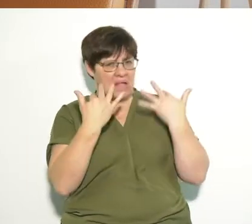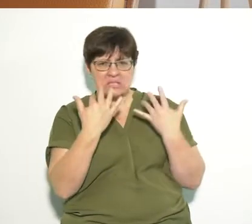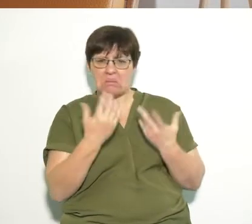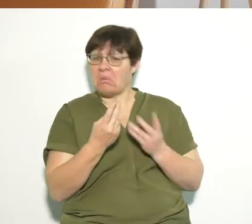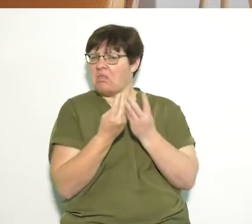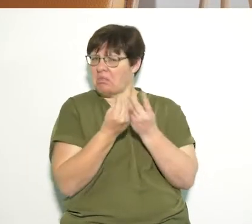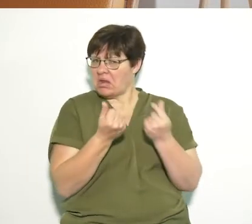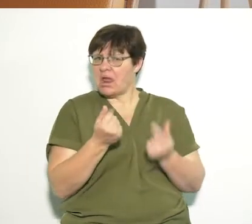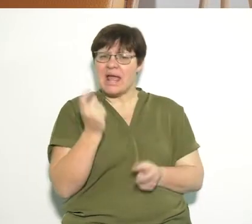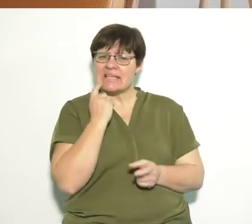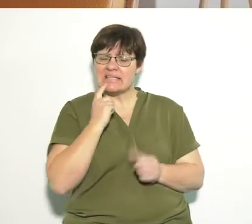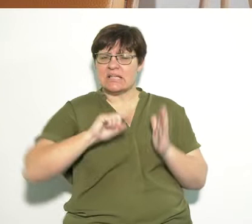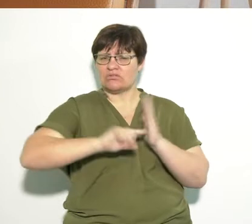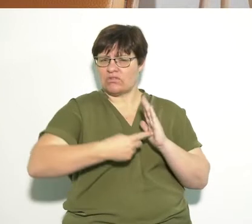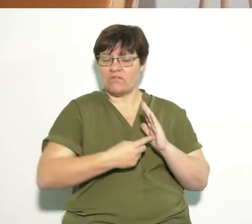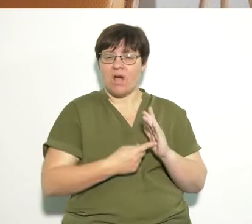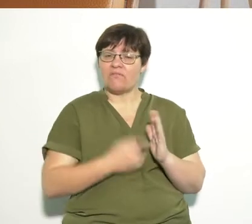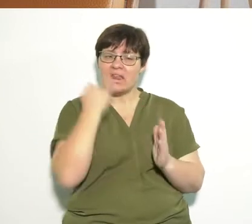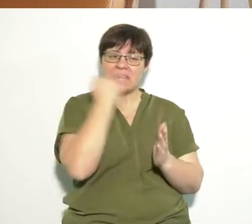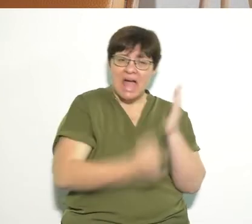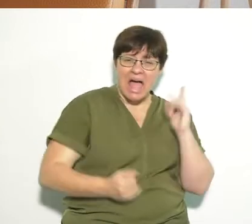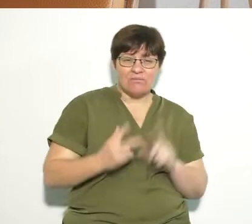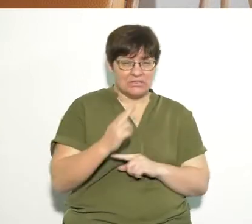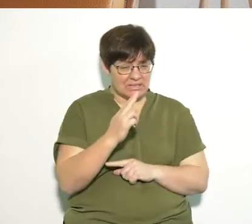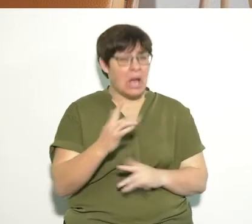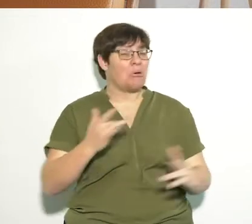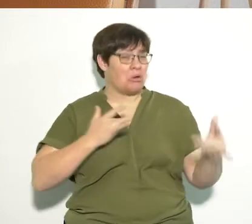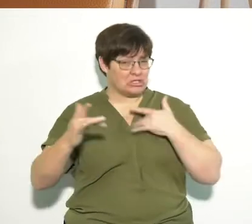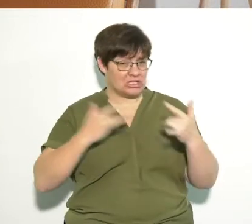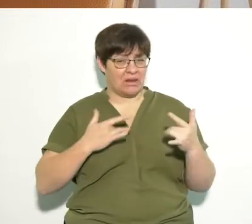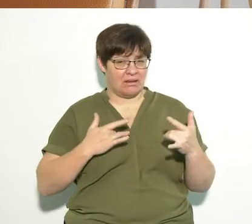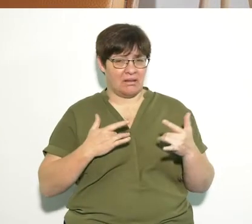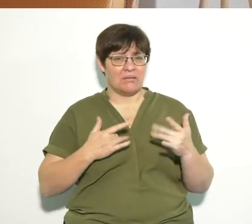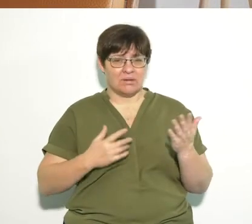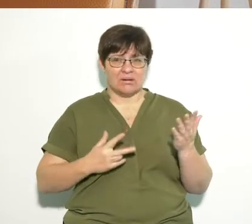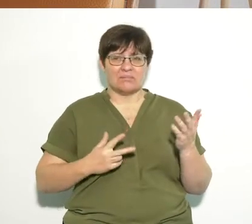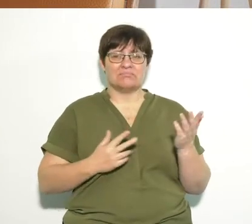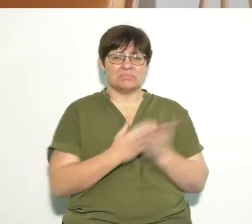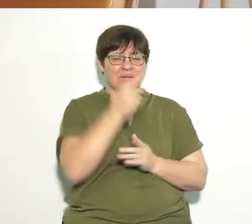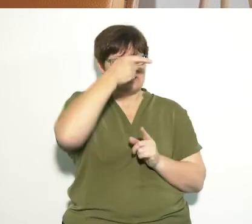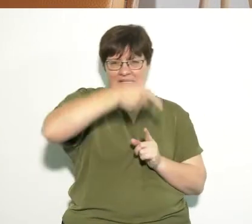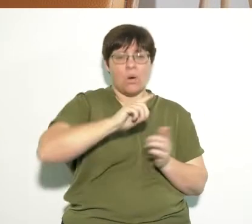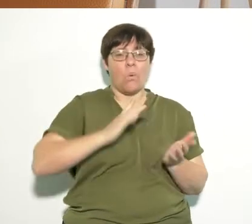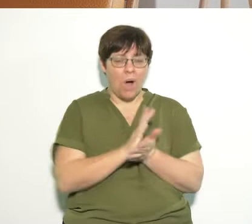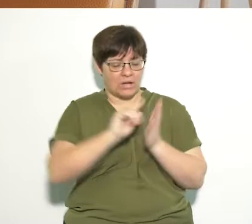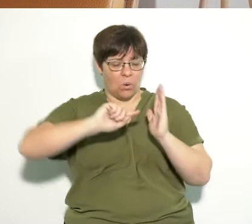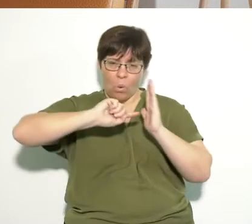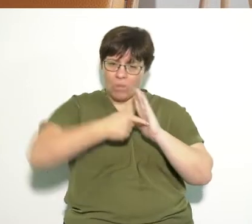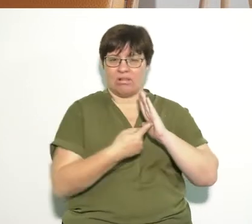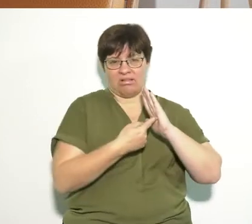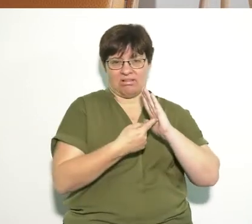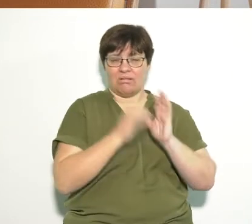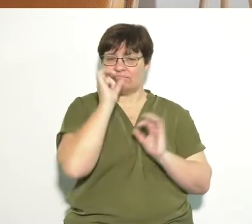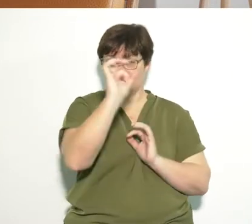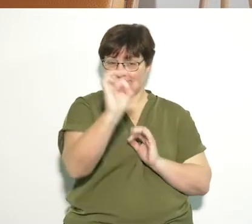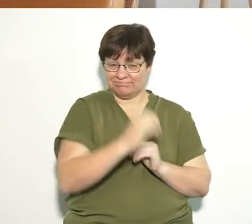with a screwdriver. If you use a knife or a pair of scissors, I'm worried that it will create slits rather than creating the